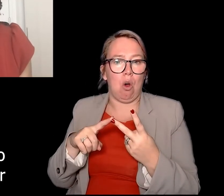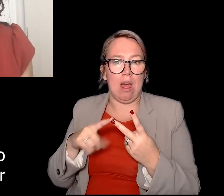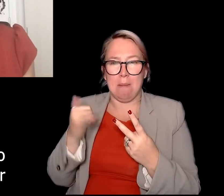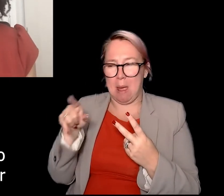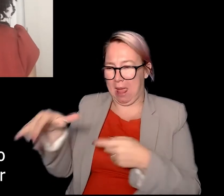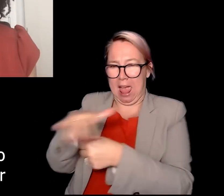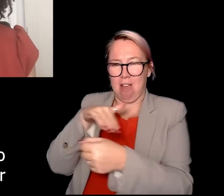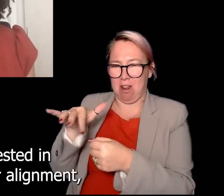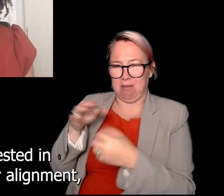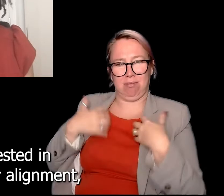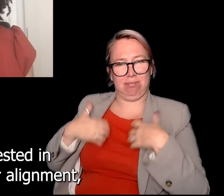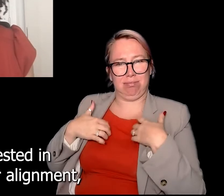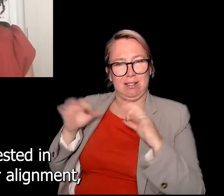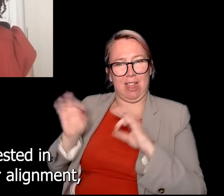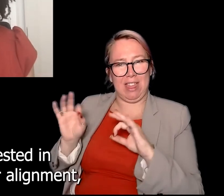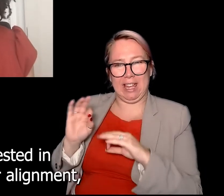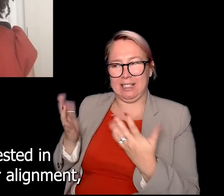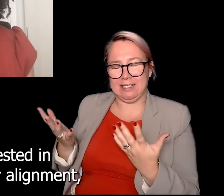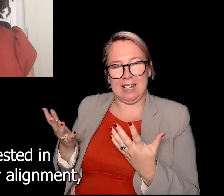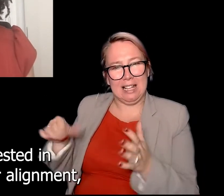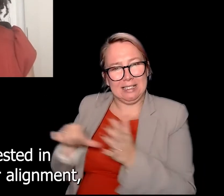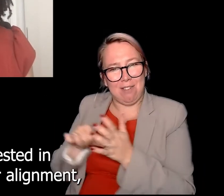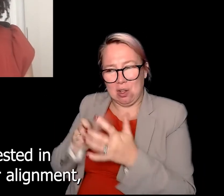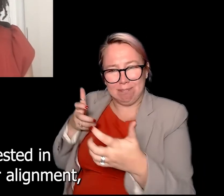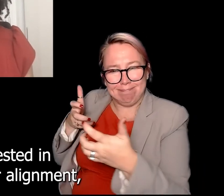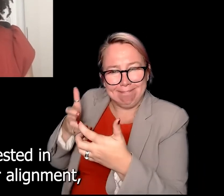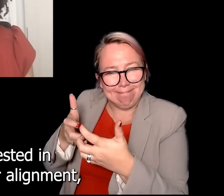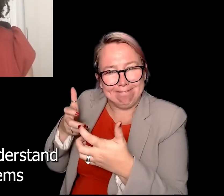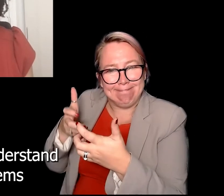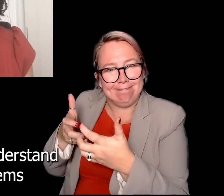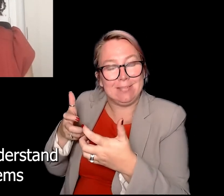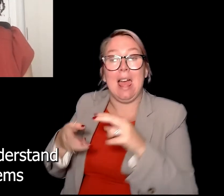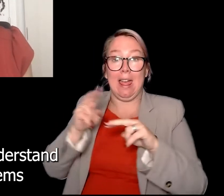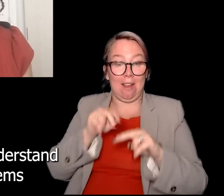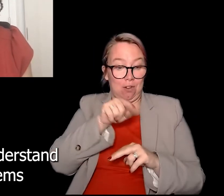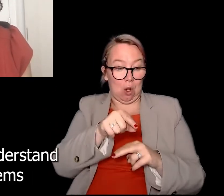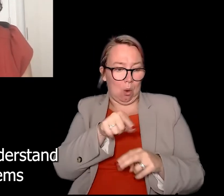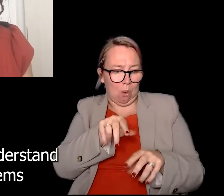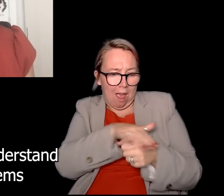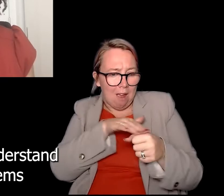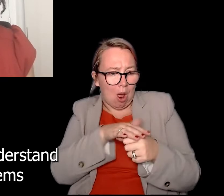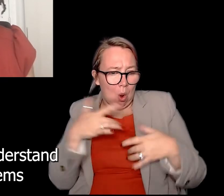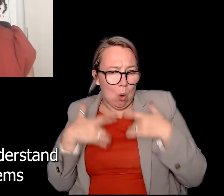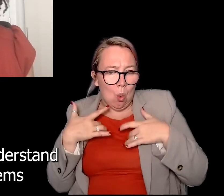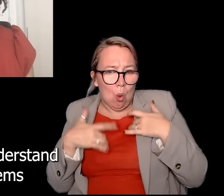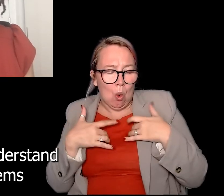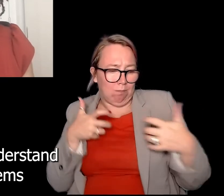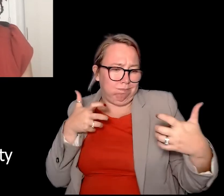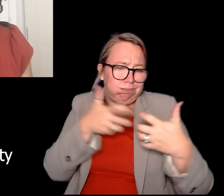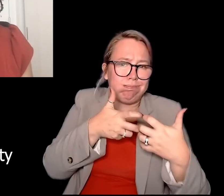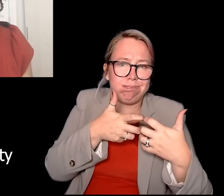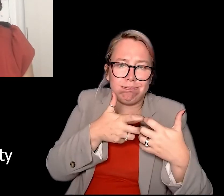not saying that go be a product manager for an area you're not interested in. When you have some interest or alignment, I think that allows you to understand and pursue